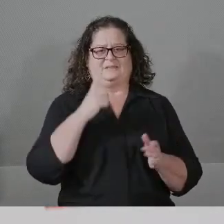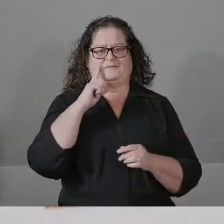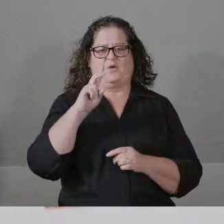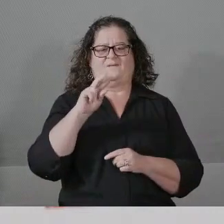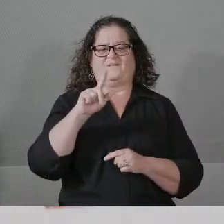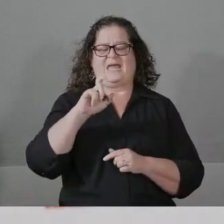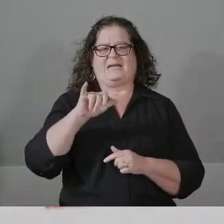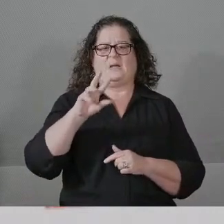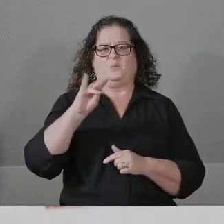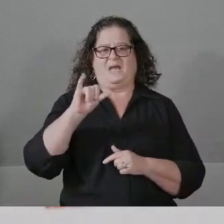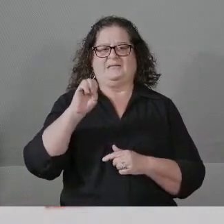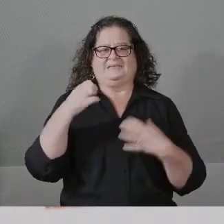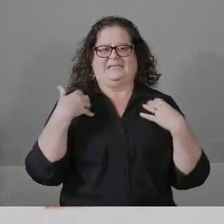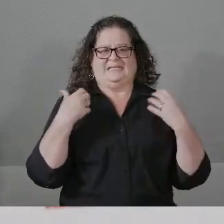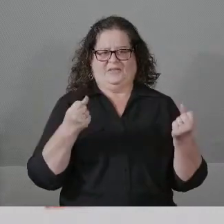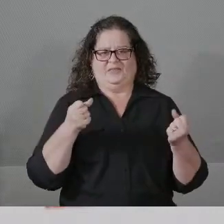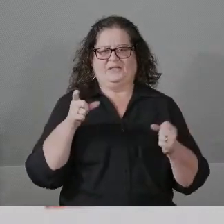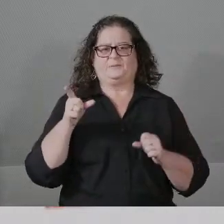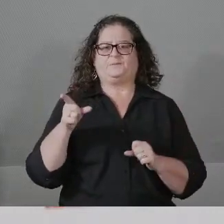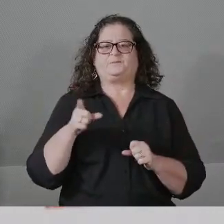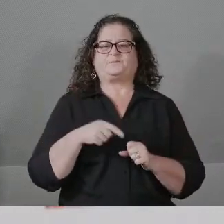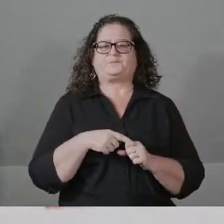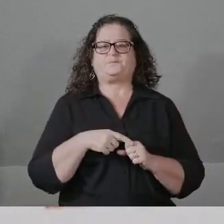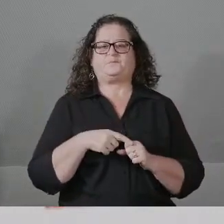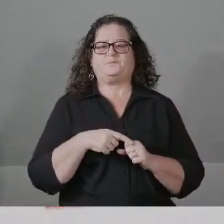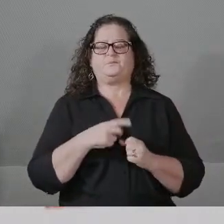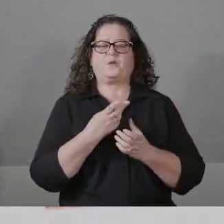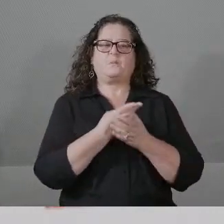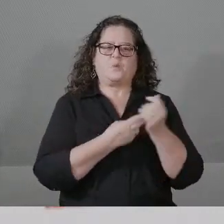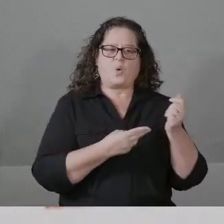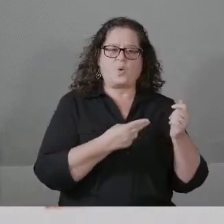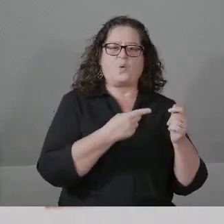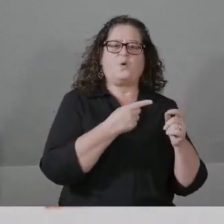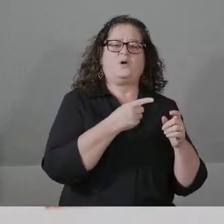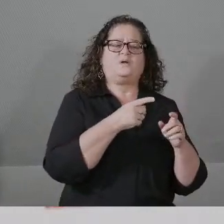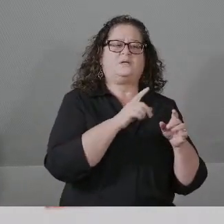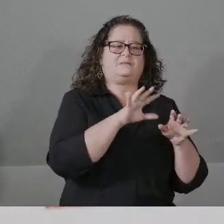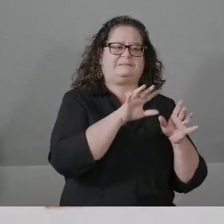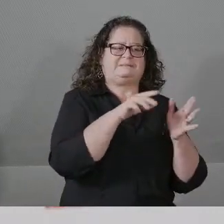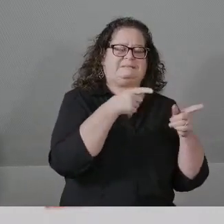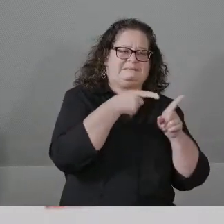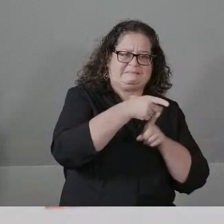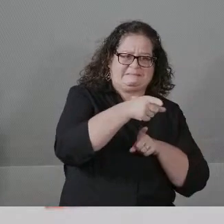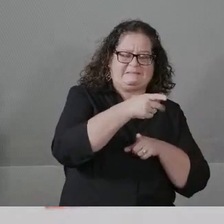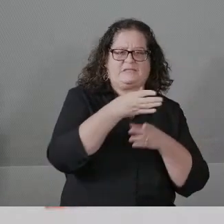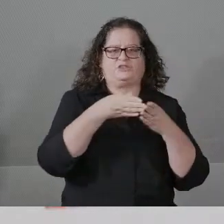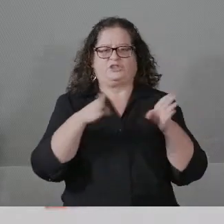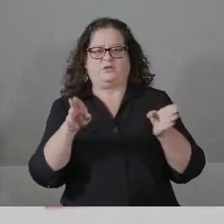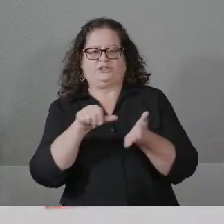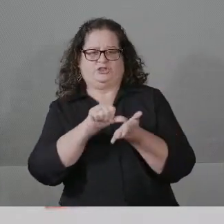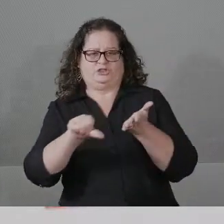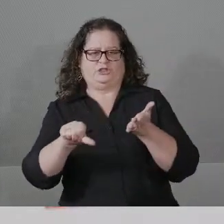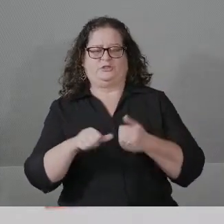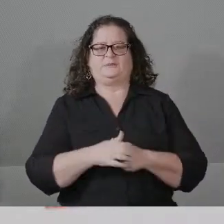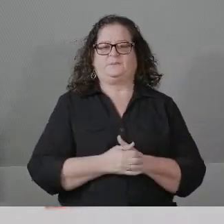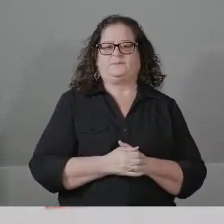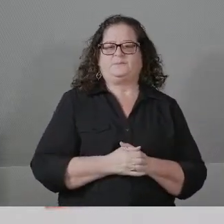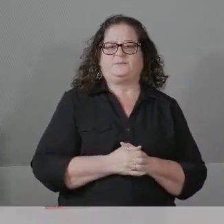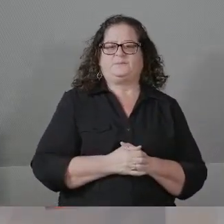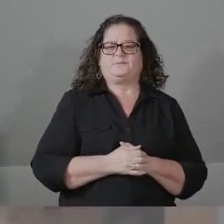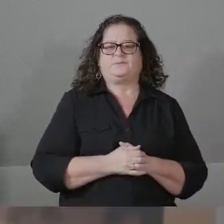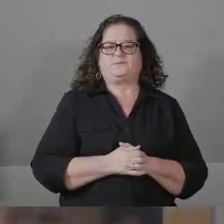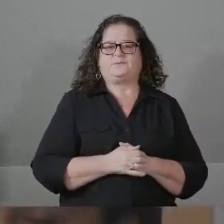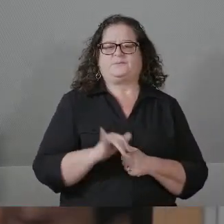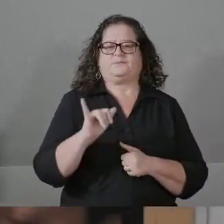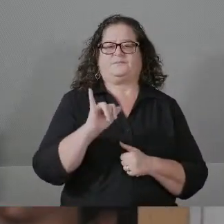emergent general surgery issues. He is also the District Medical Group Vice Chair of Surgery at